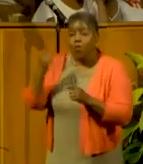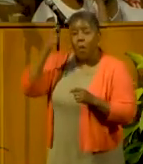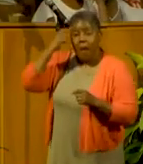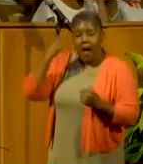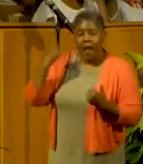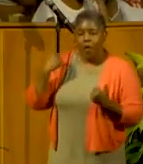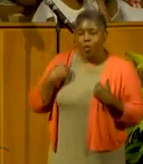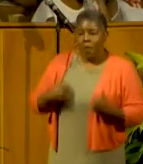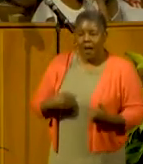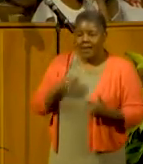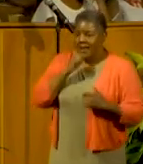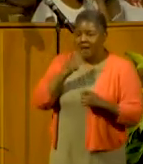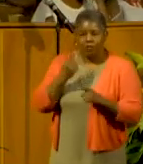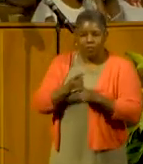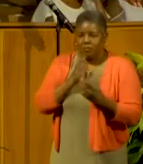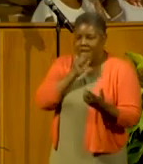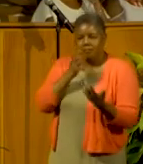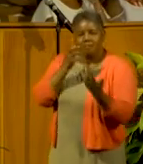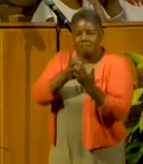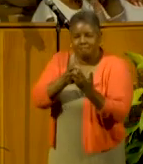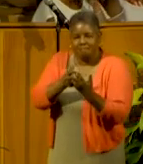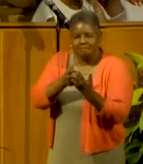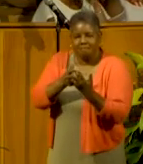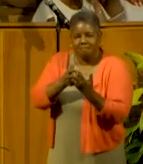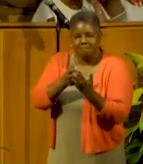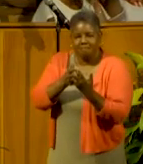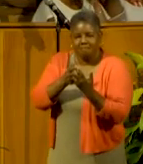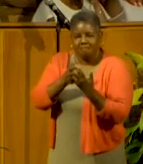and your body a disservice.